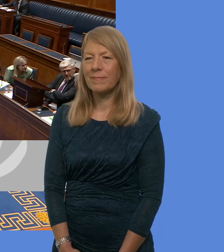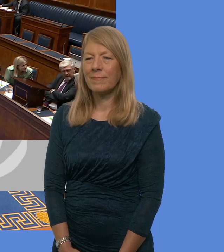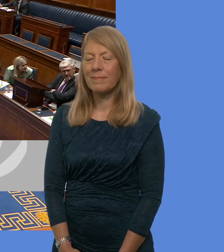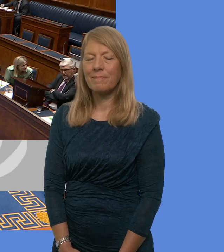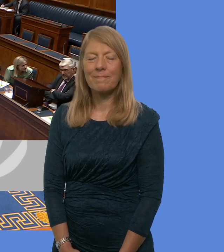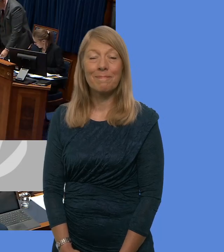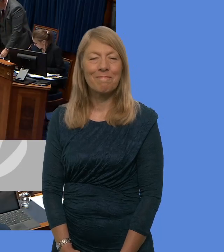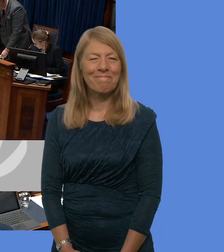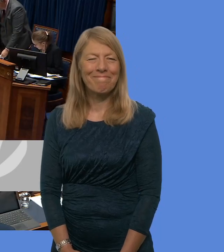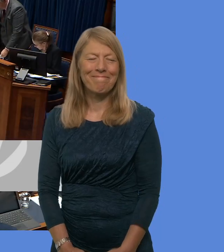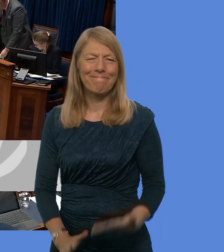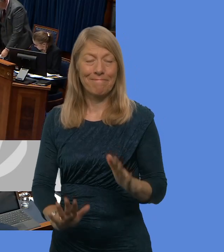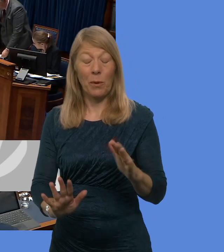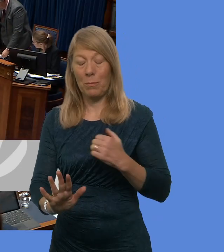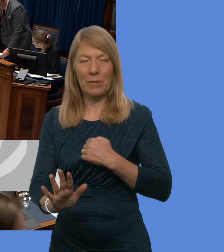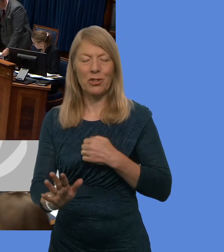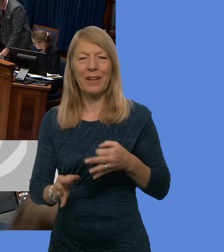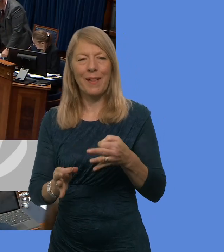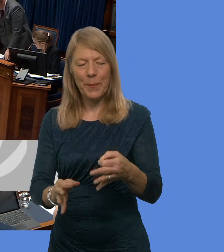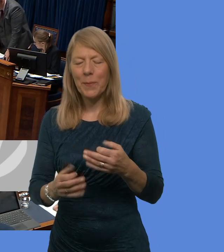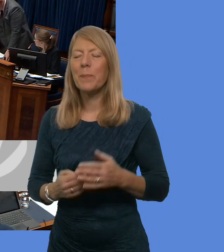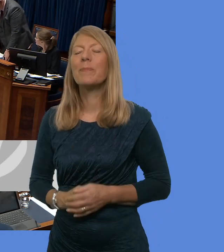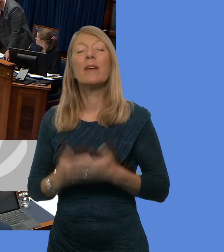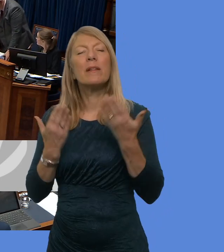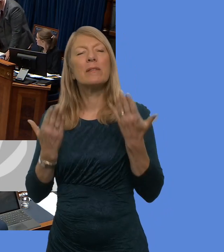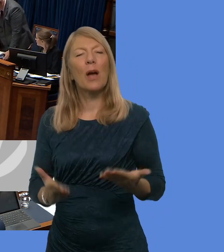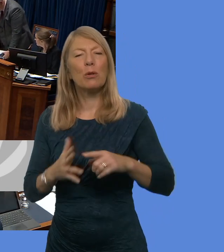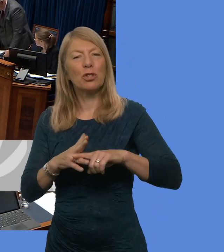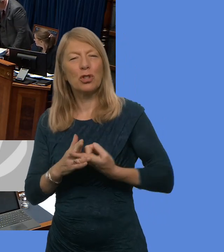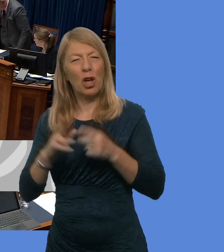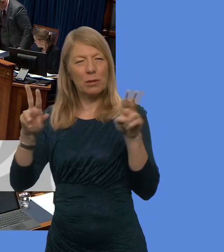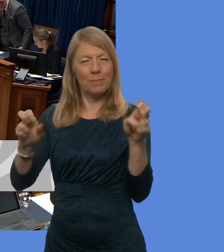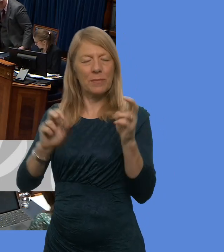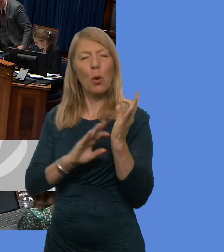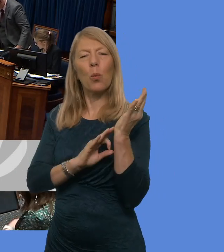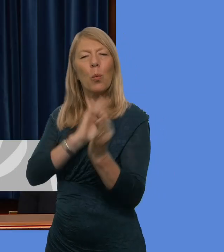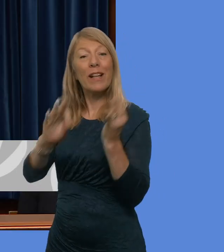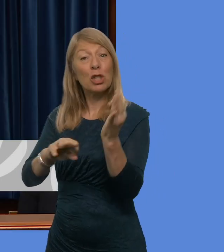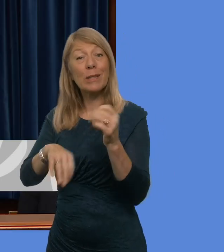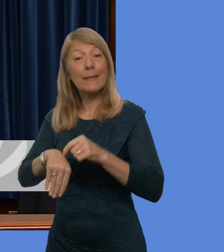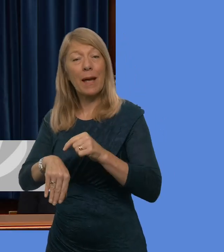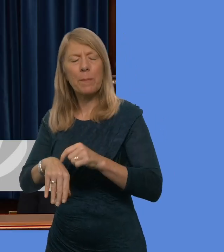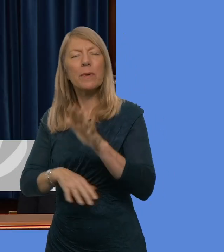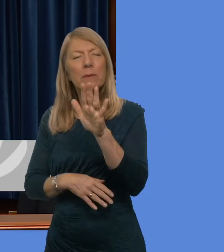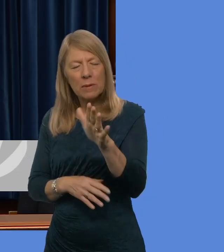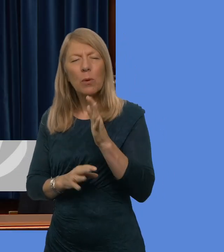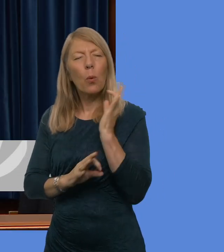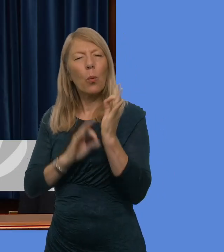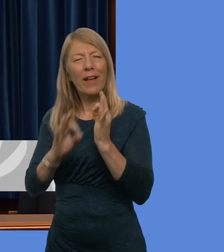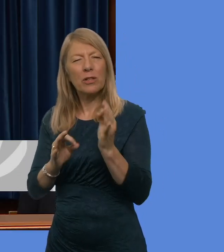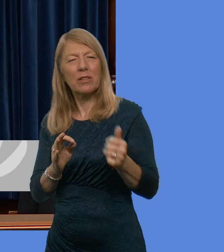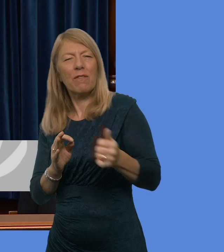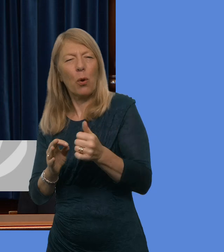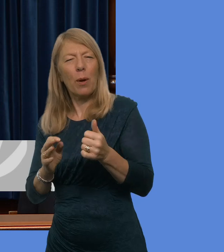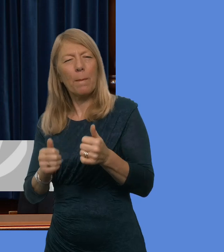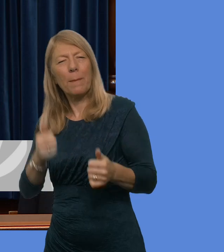Right, folks. Now move to question time. And this question is for Minister for Infrastructure. Number 11 has been